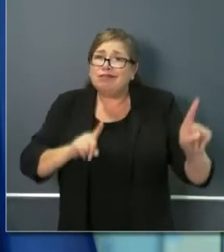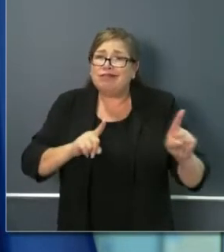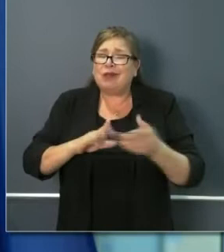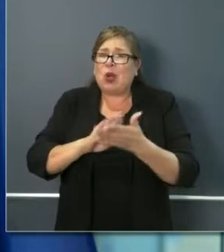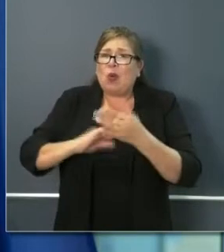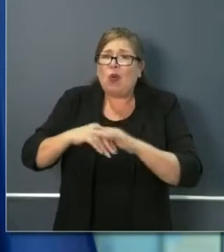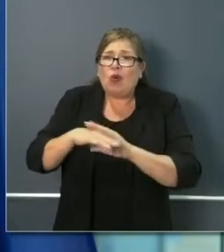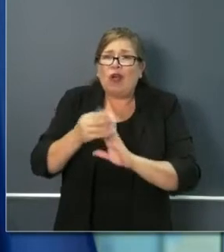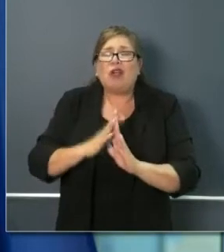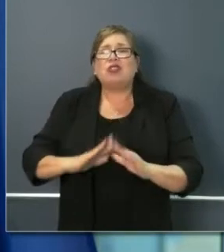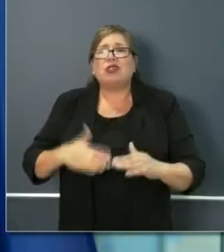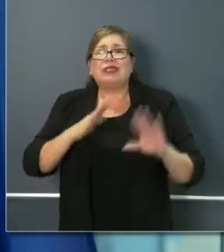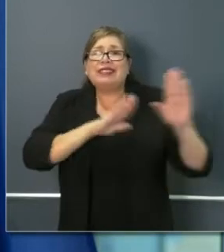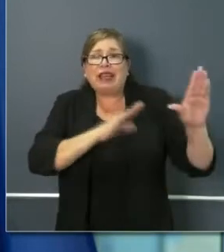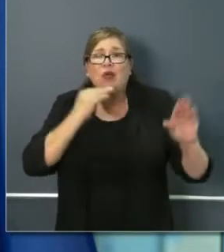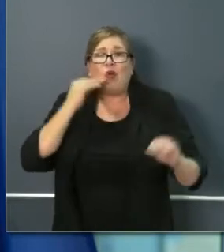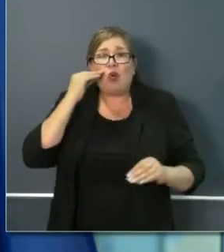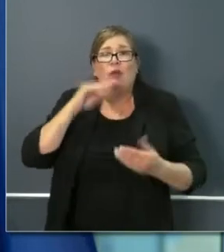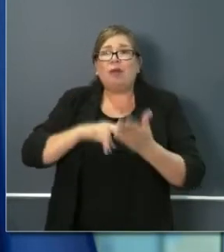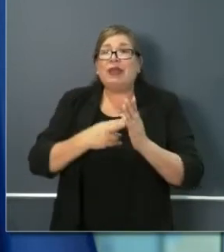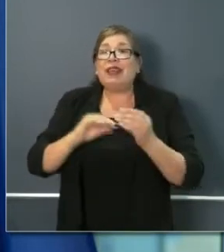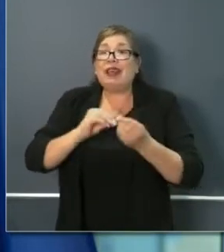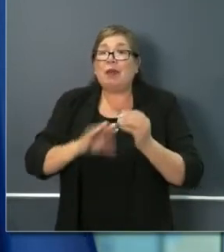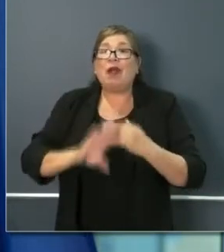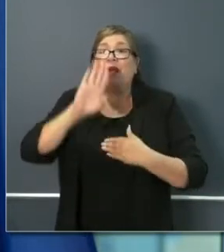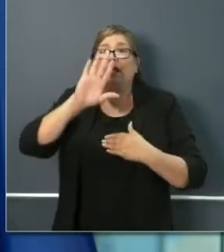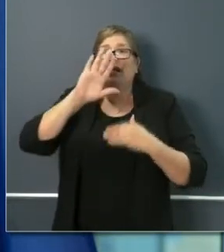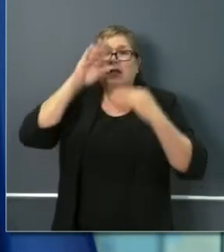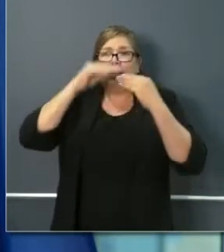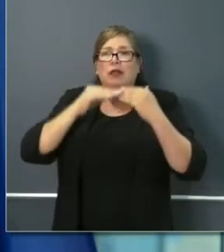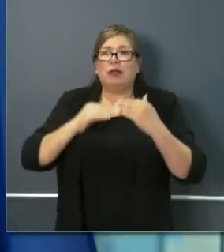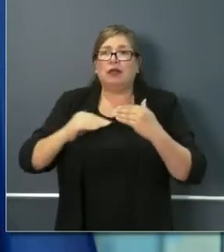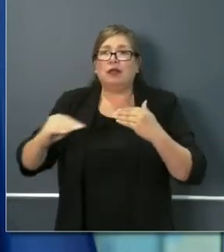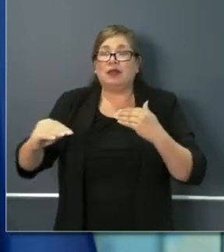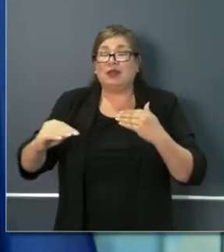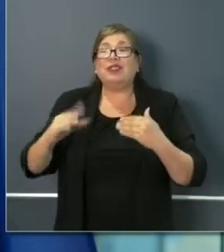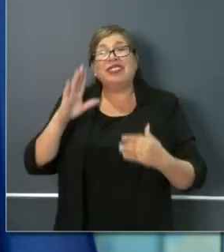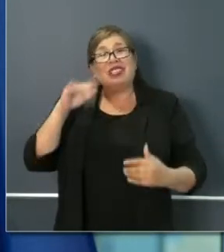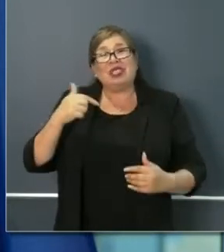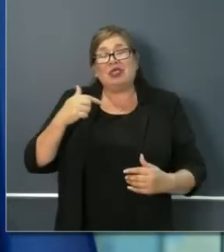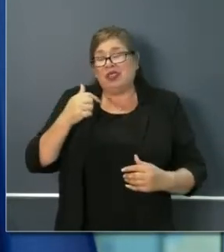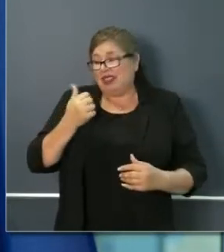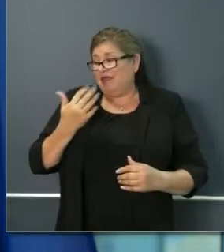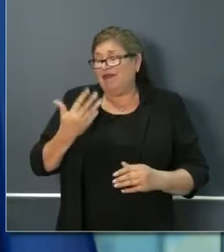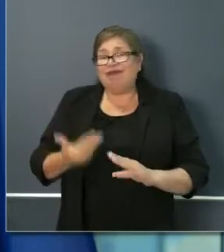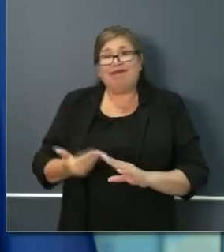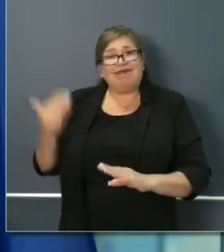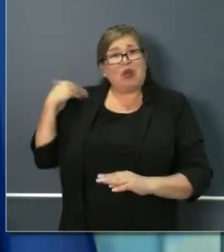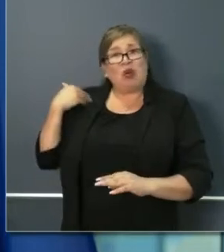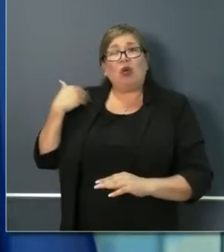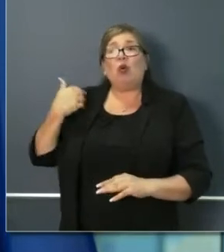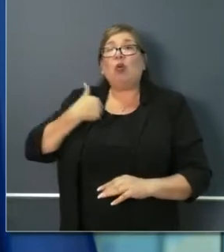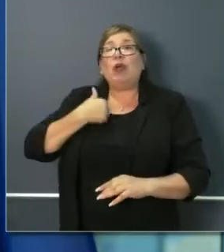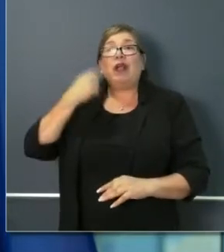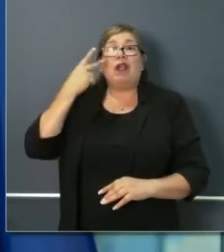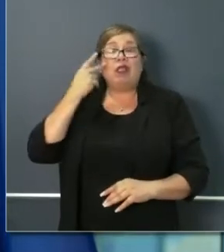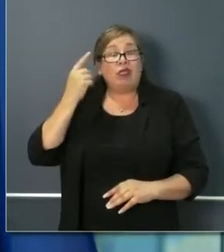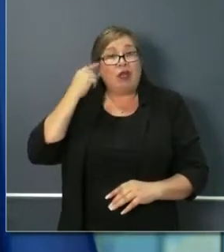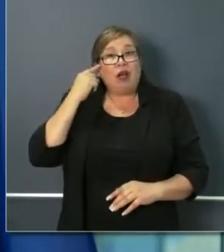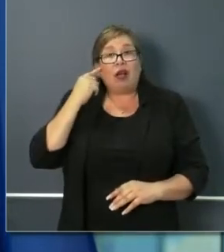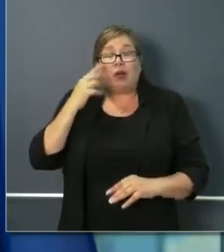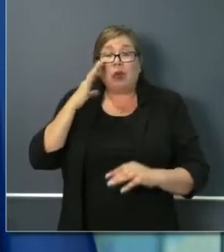dynamic. And a week ago, we were not anticipating necessarily a tripling in a few days, the ICU beds. We saw a